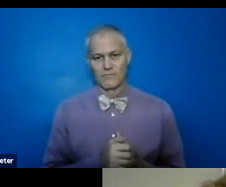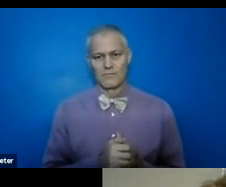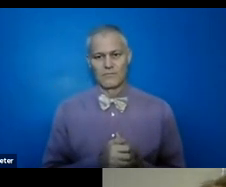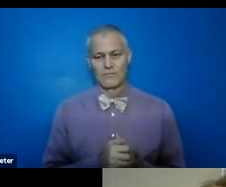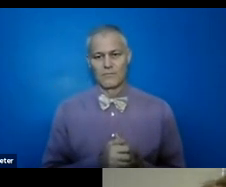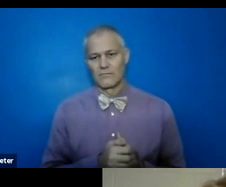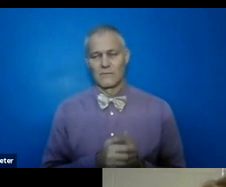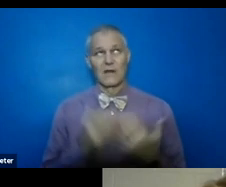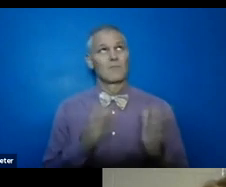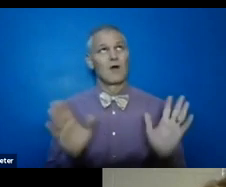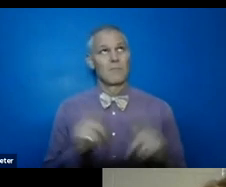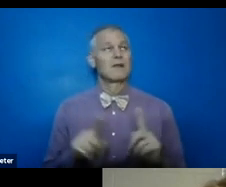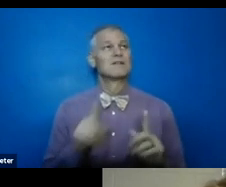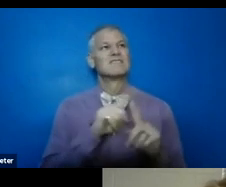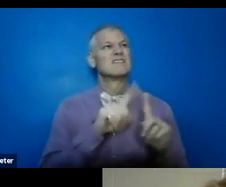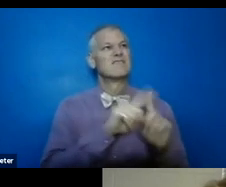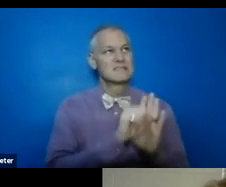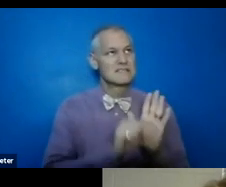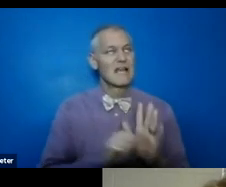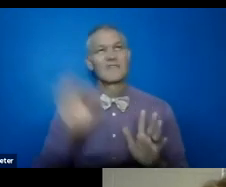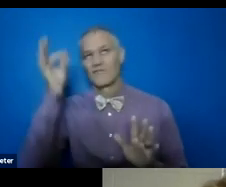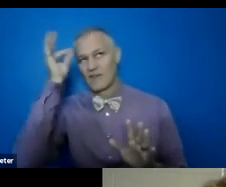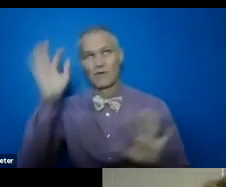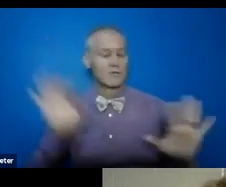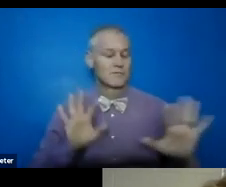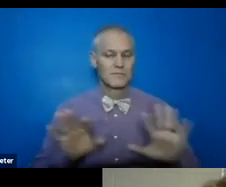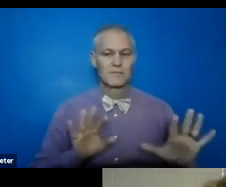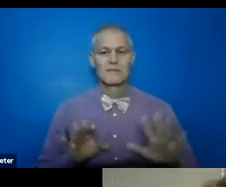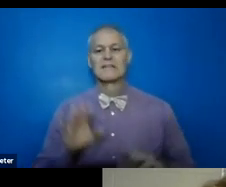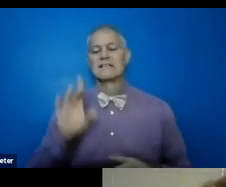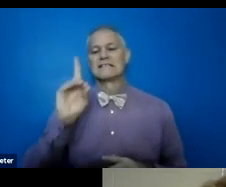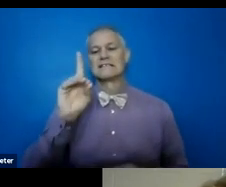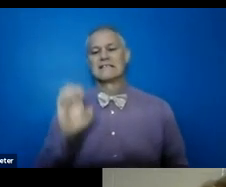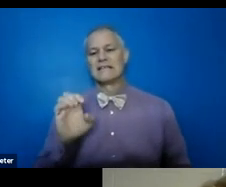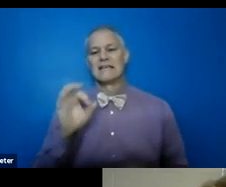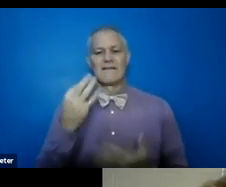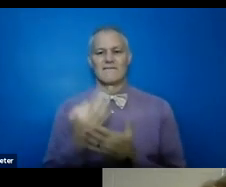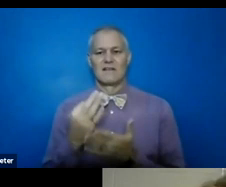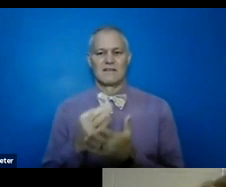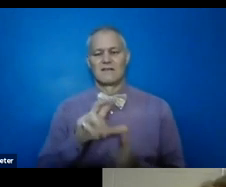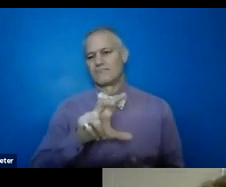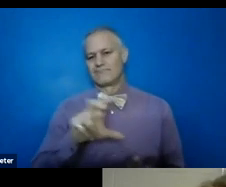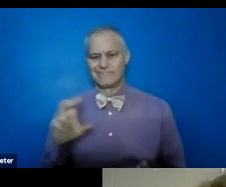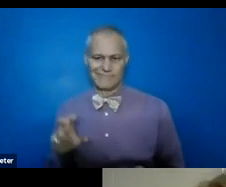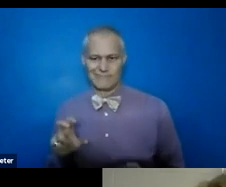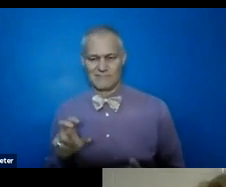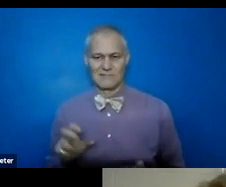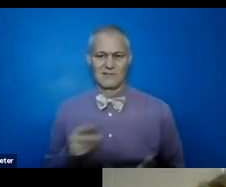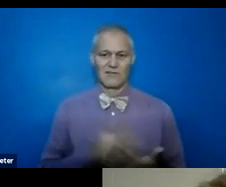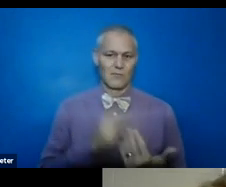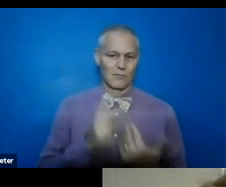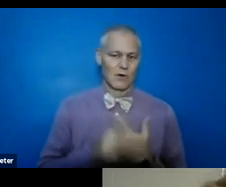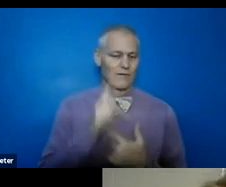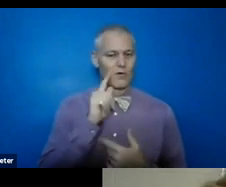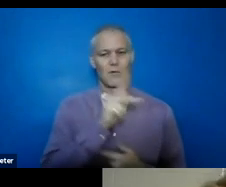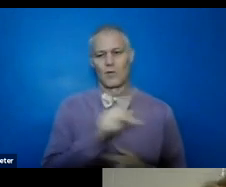kind of broad, but in different states and also federally, defunded programs for people who are incarcerated.